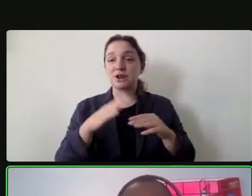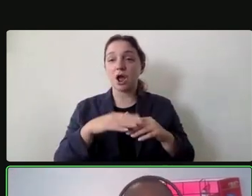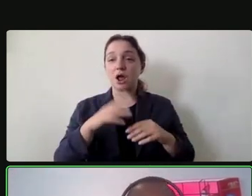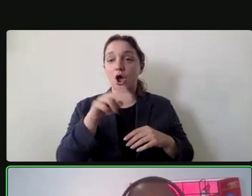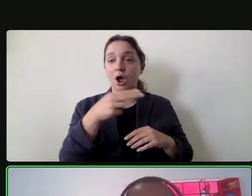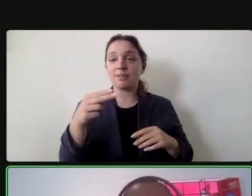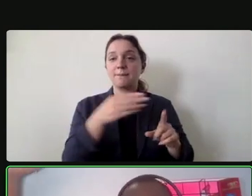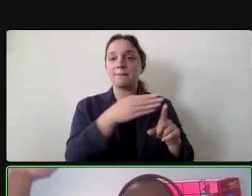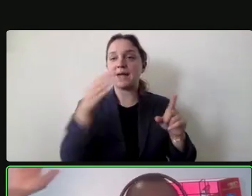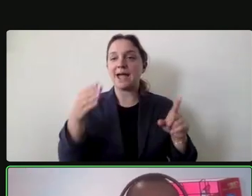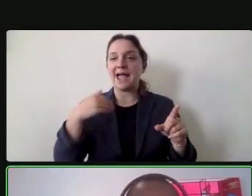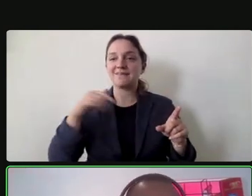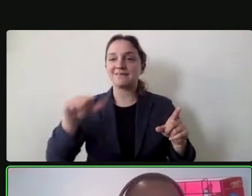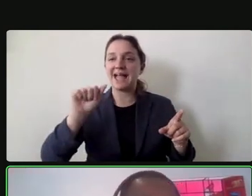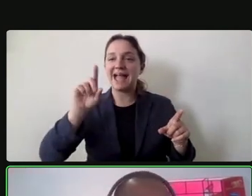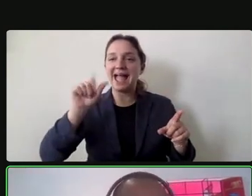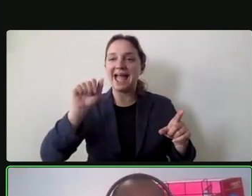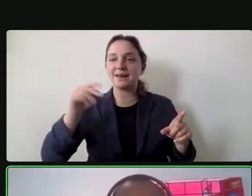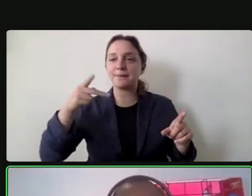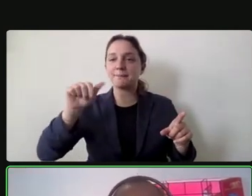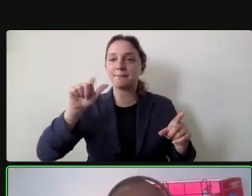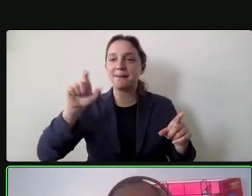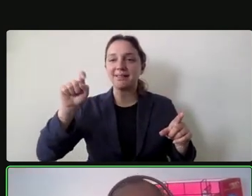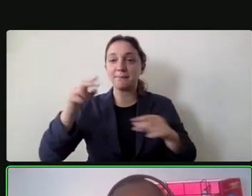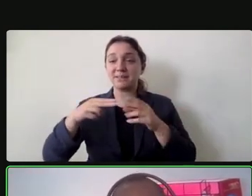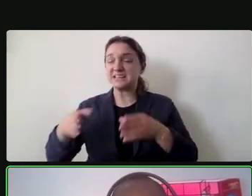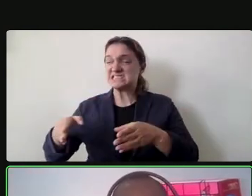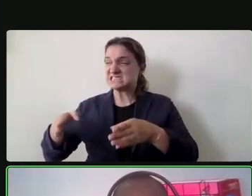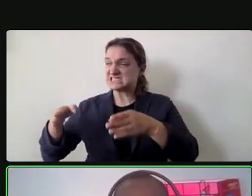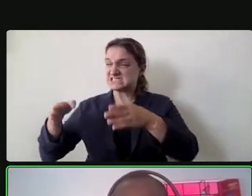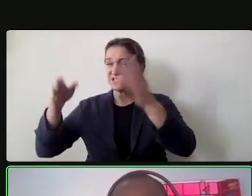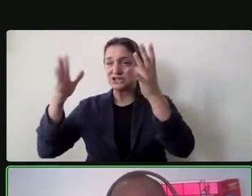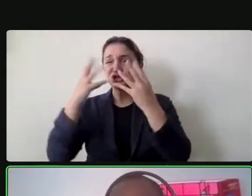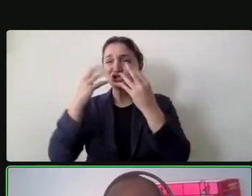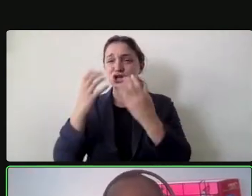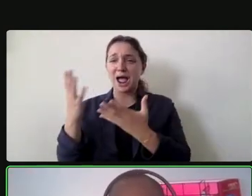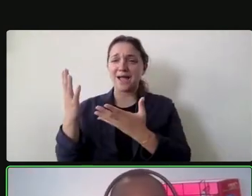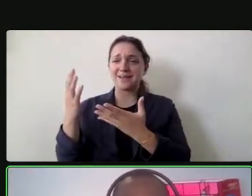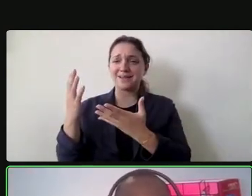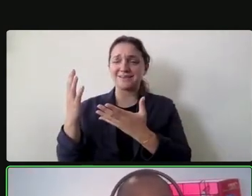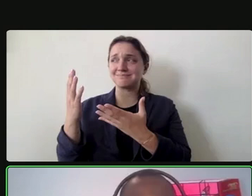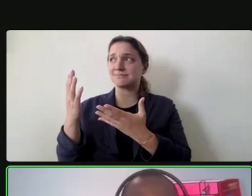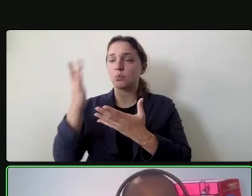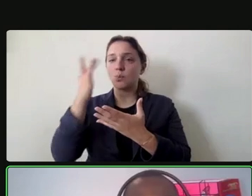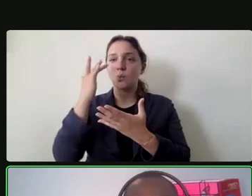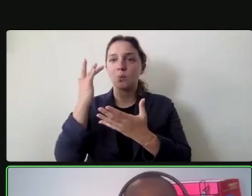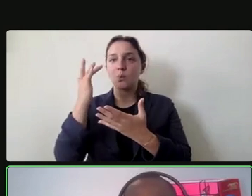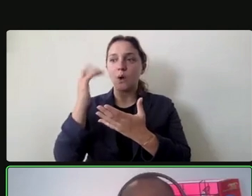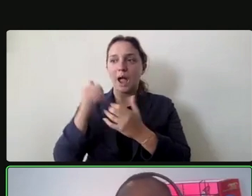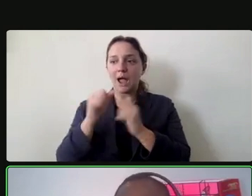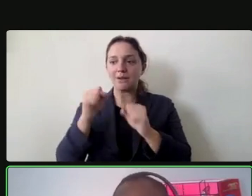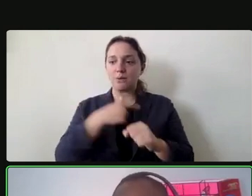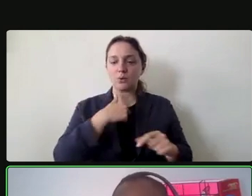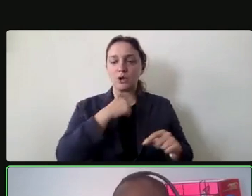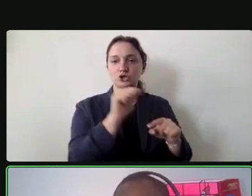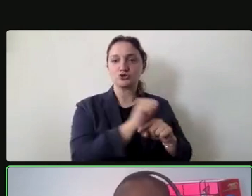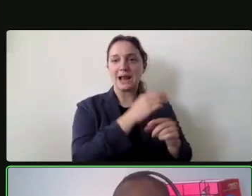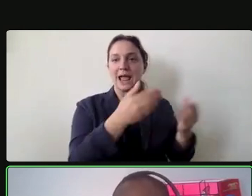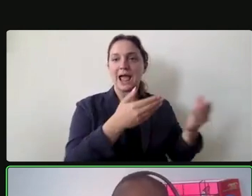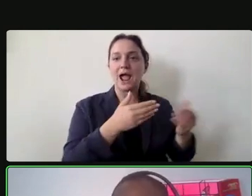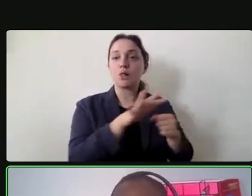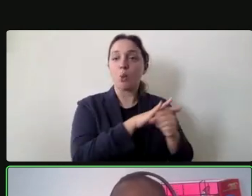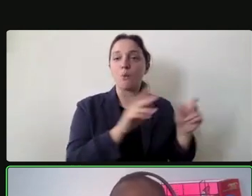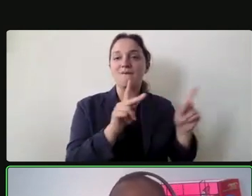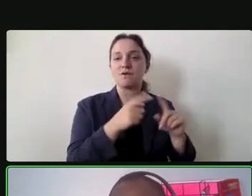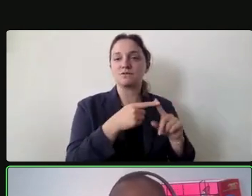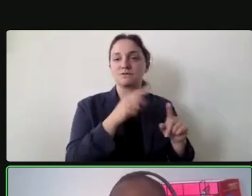Powell building, a beautiful giant federal building there. How do we train and hire local folks from Harlem